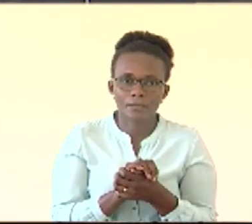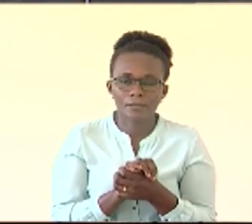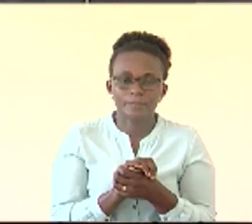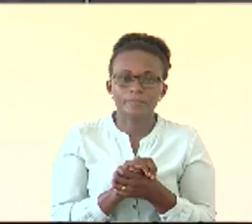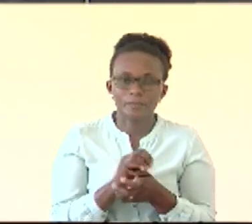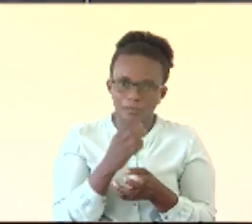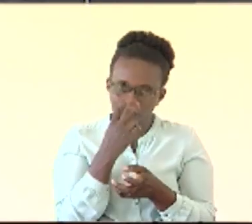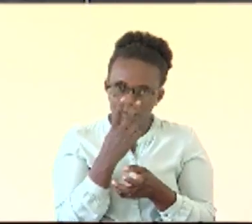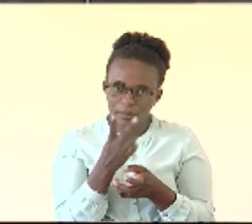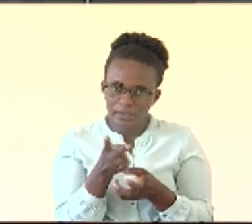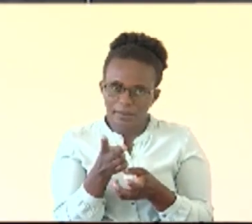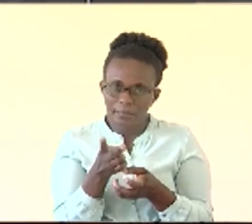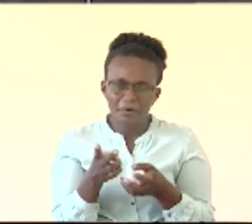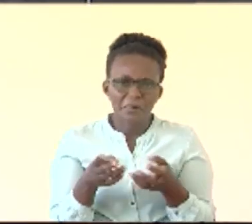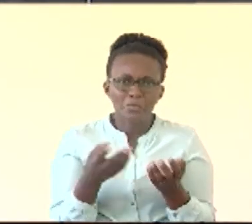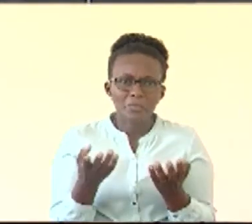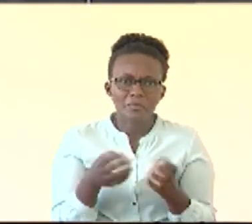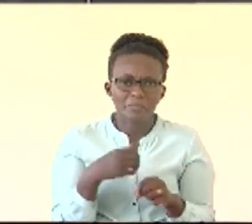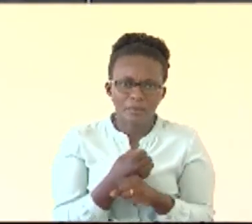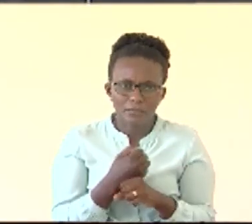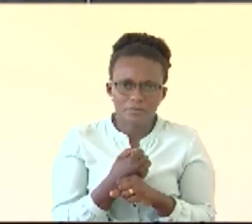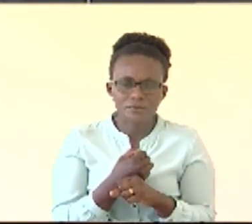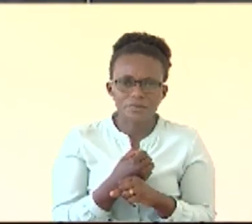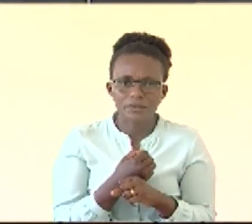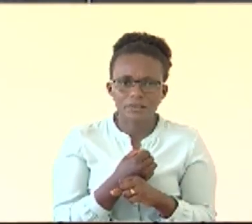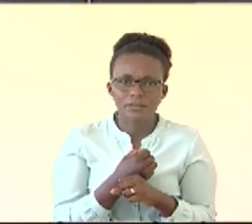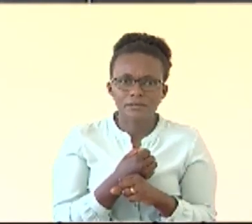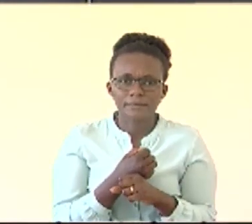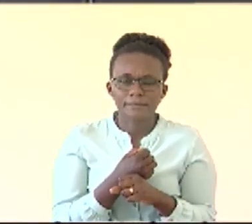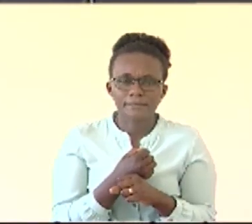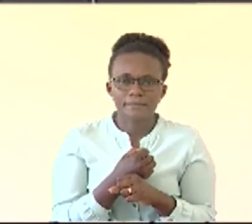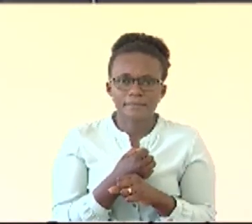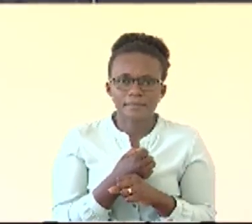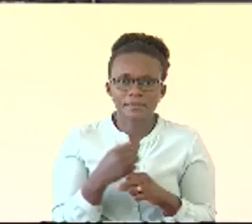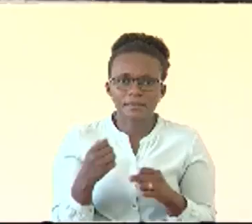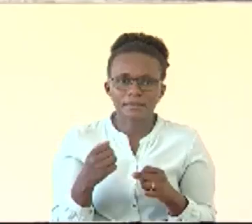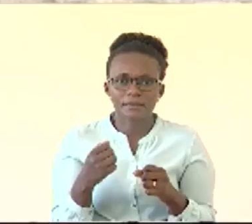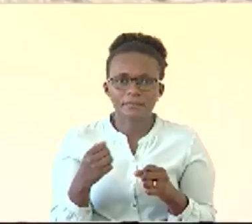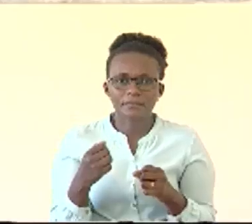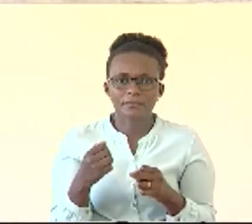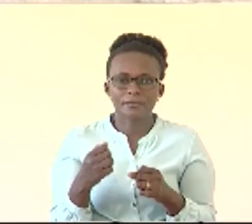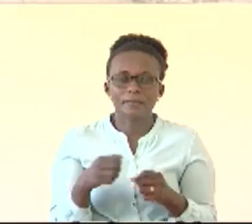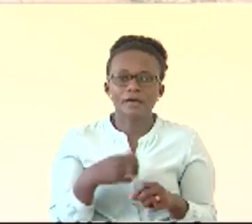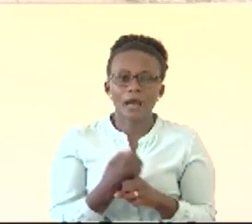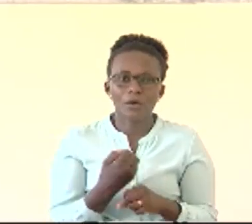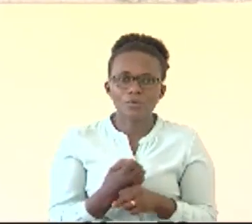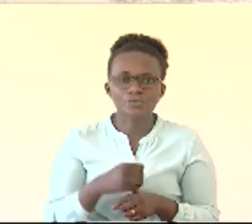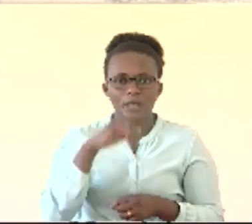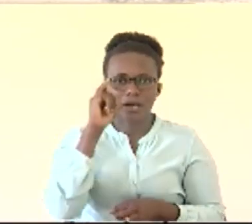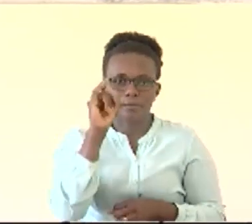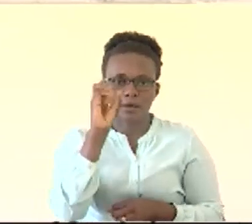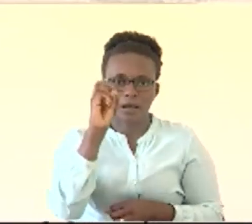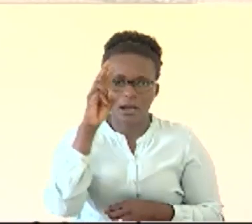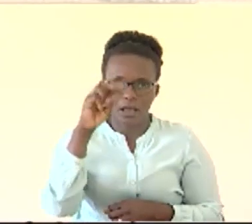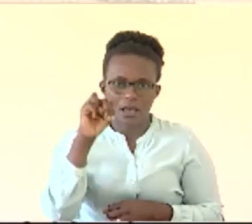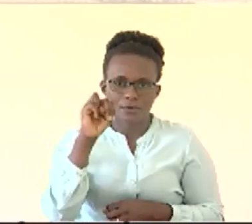factors: electrochemical series, the position of the ion in the electrochemical series, the concentration of the ion. We mentioned the nature